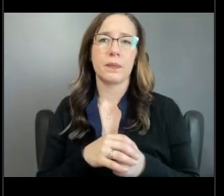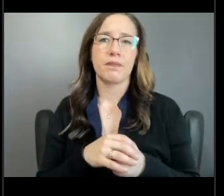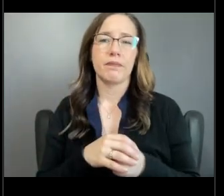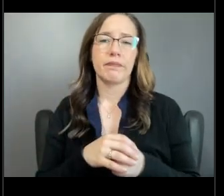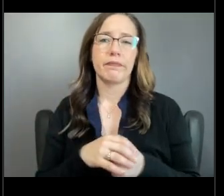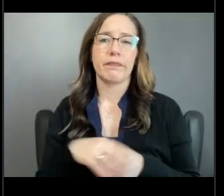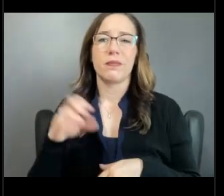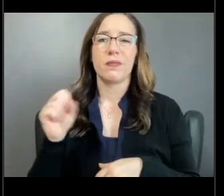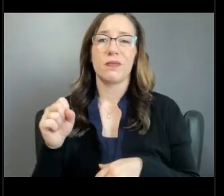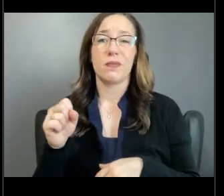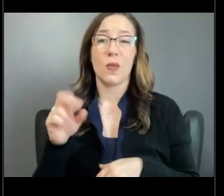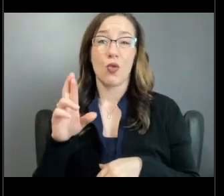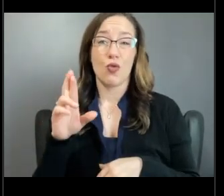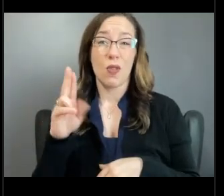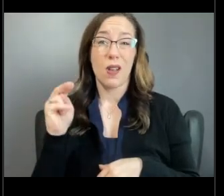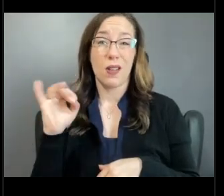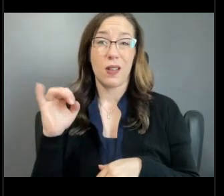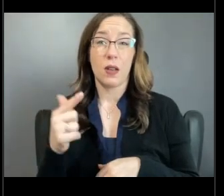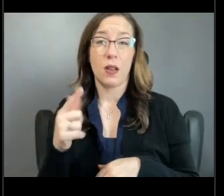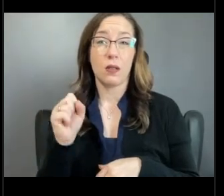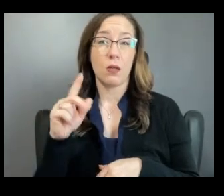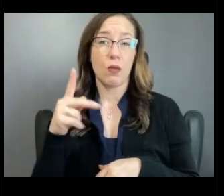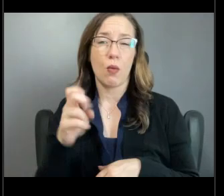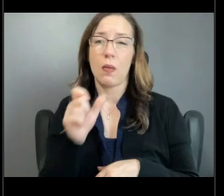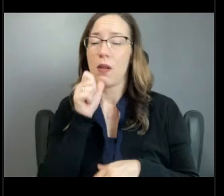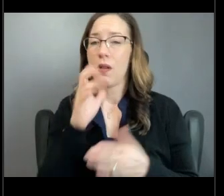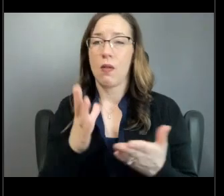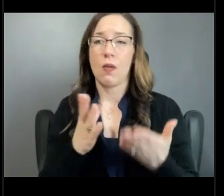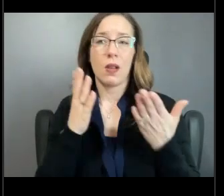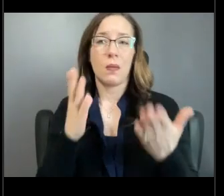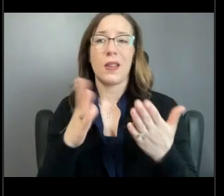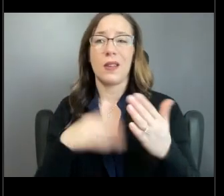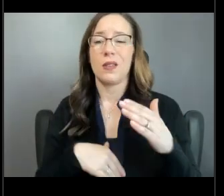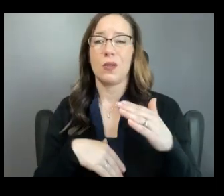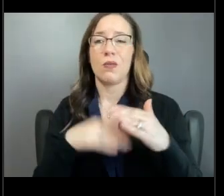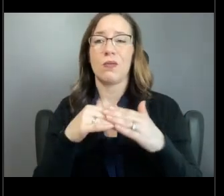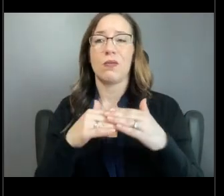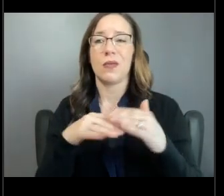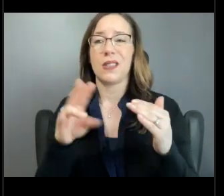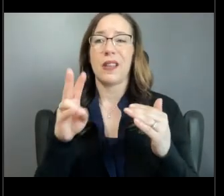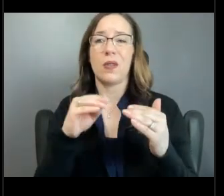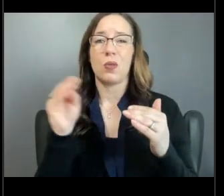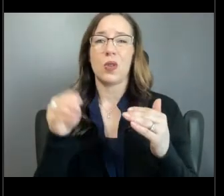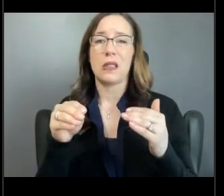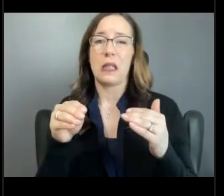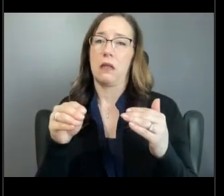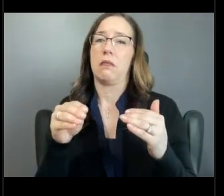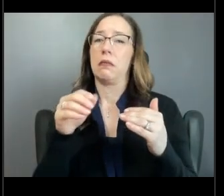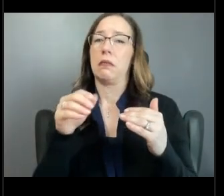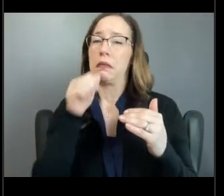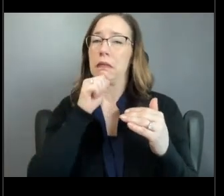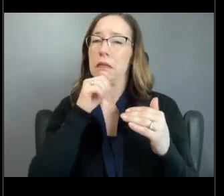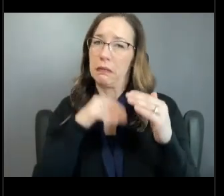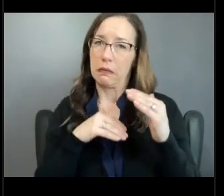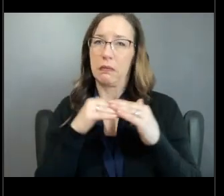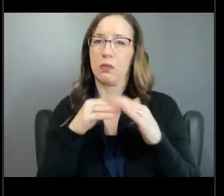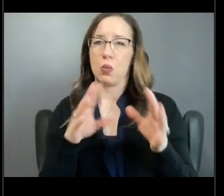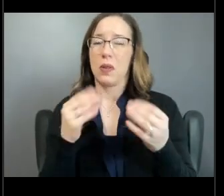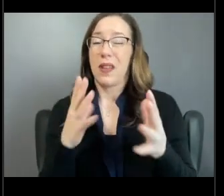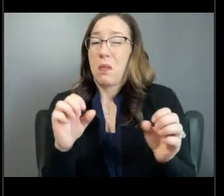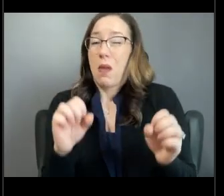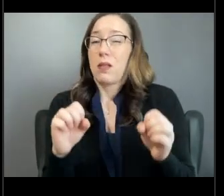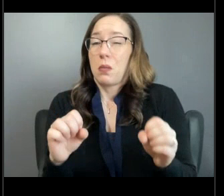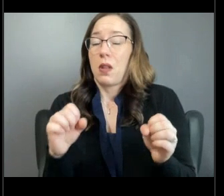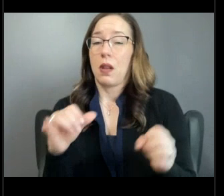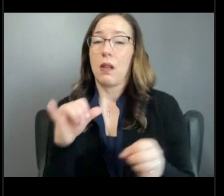Running slopes are not recommended to exceed 7% as a tolerance to provide a margin of error.